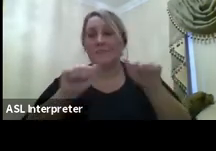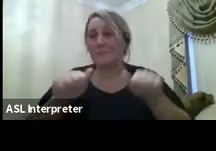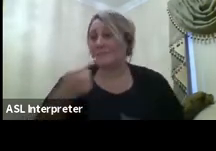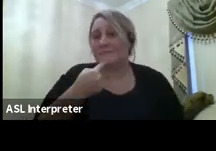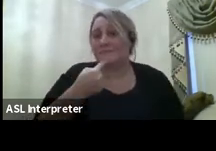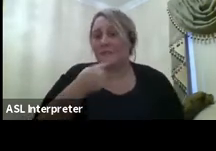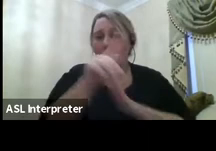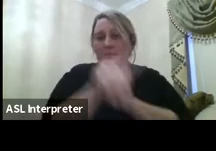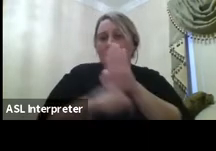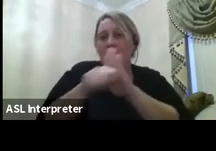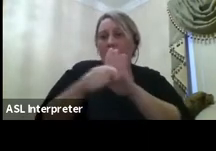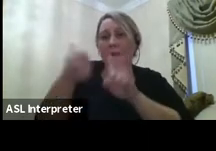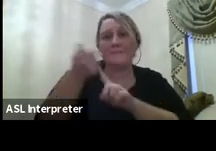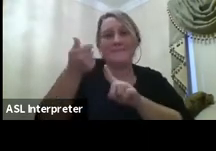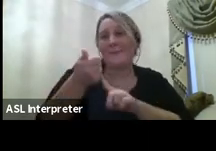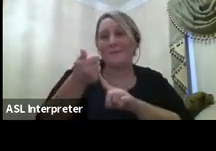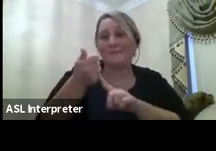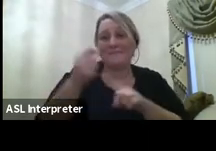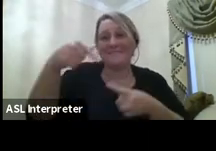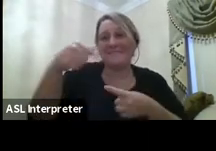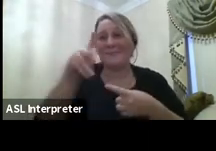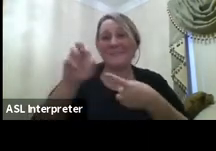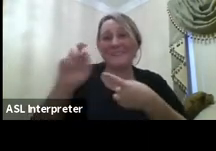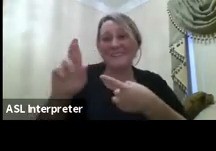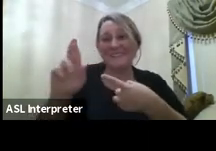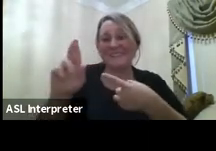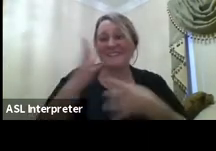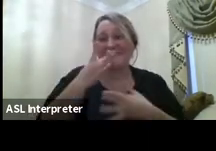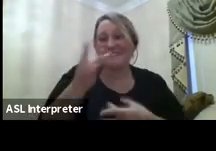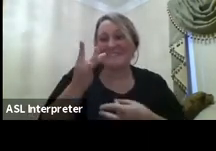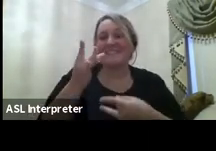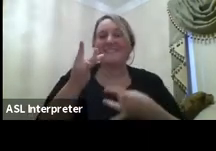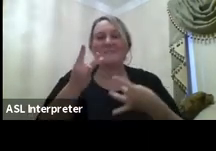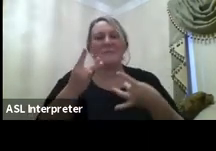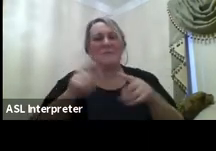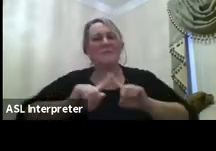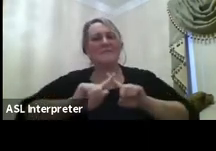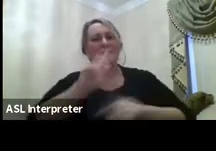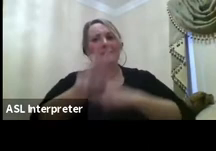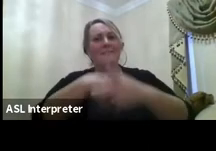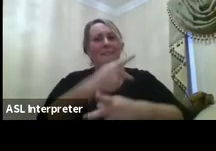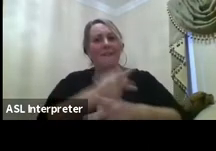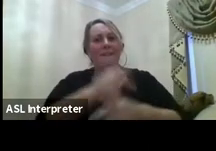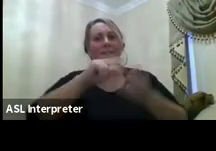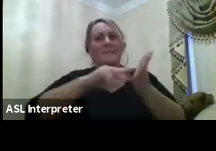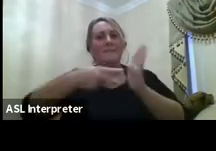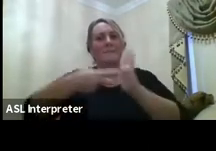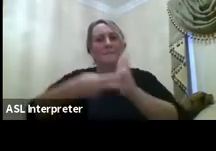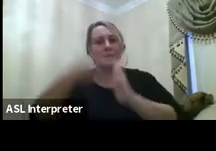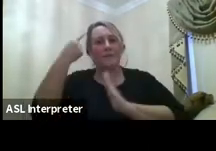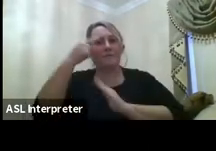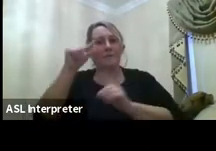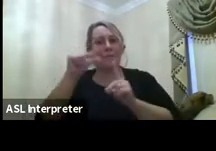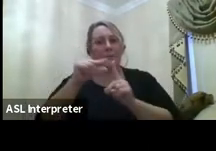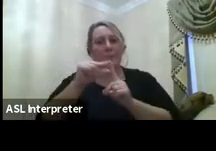so I feel like there's lots of different queernesses. Yeah. I think, um, I think the